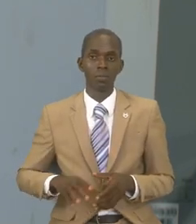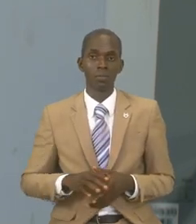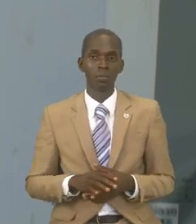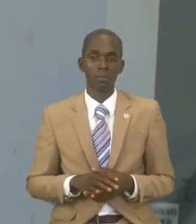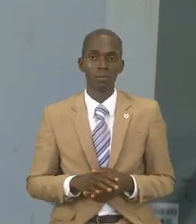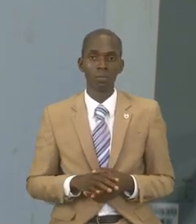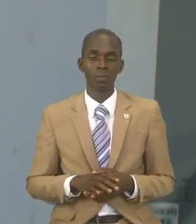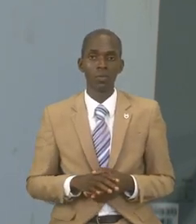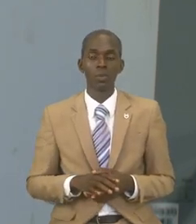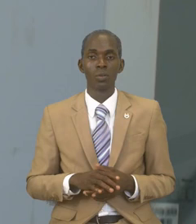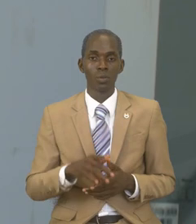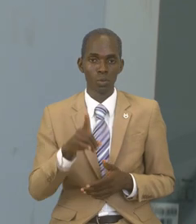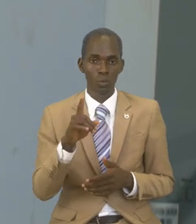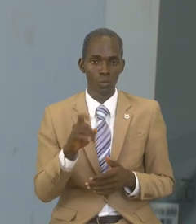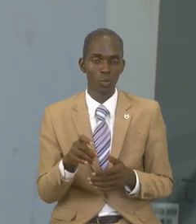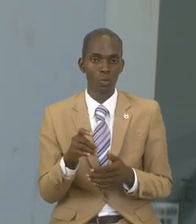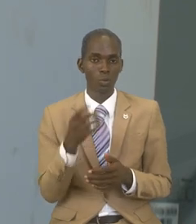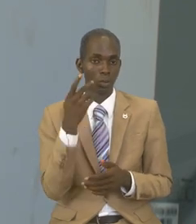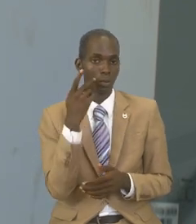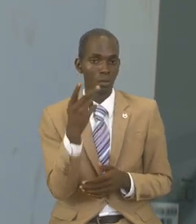Take note